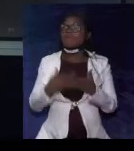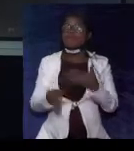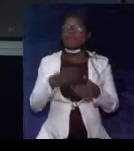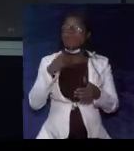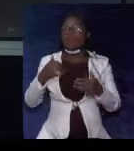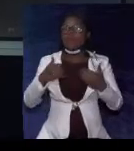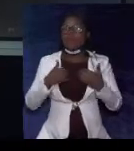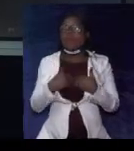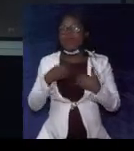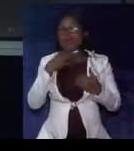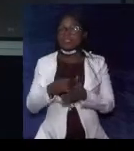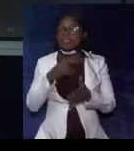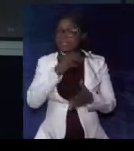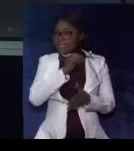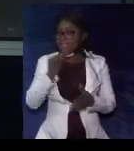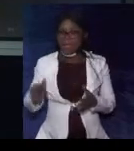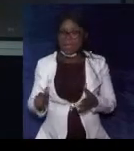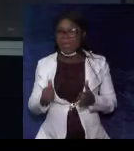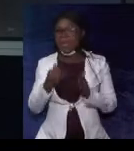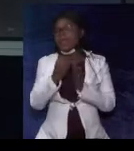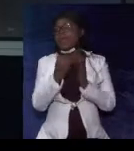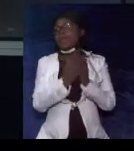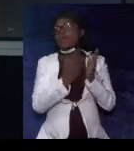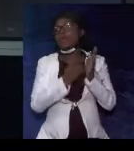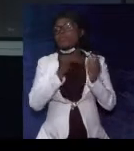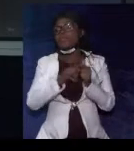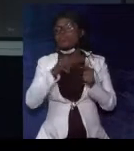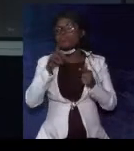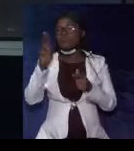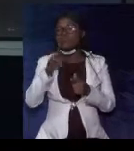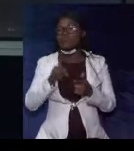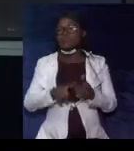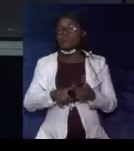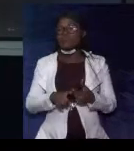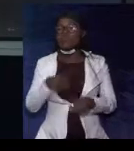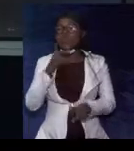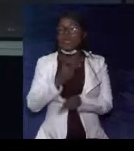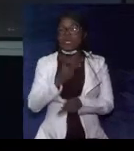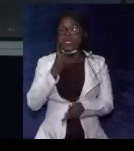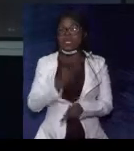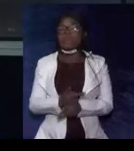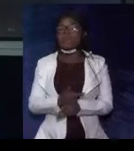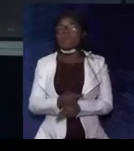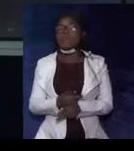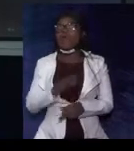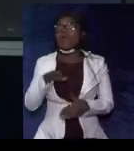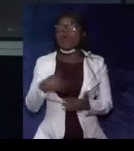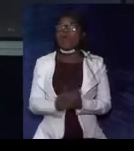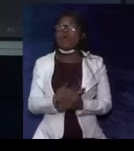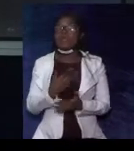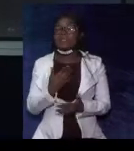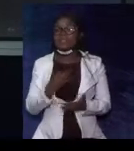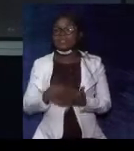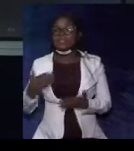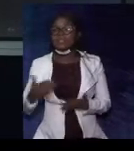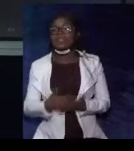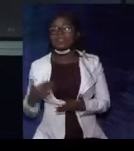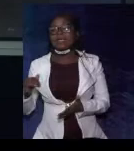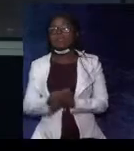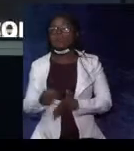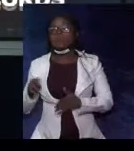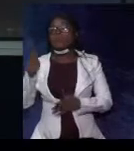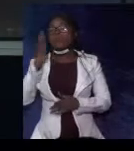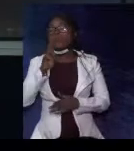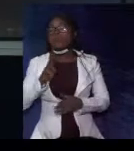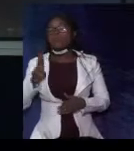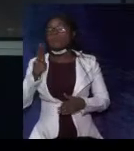farm, you record it there. It's a record used to keep a record of all sales made from farm produce. That is